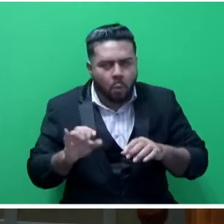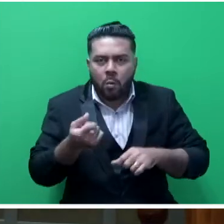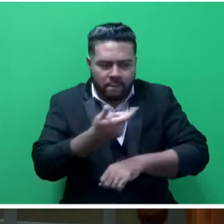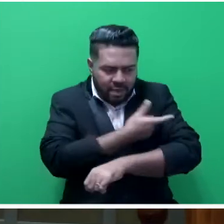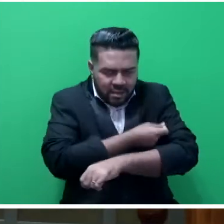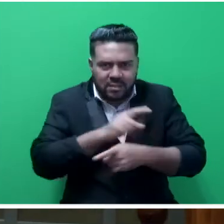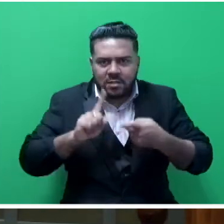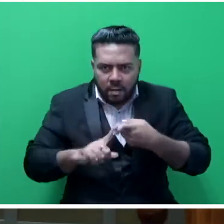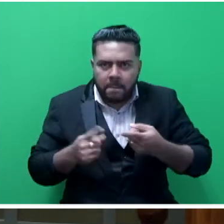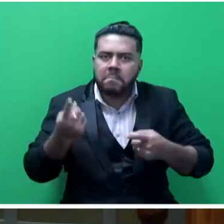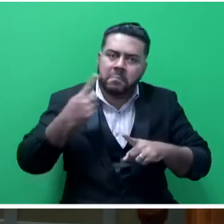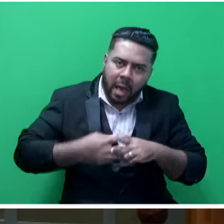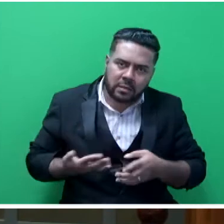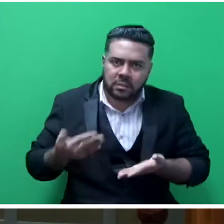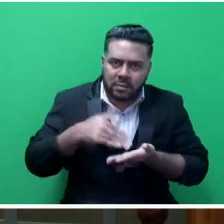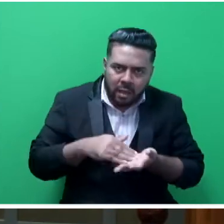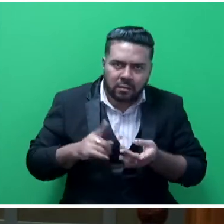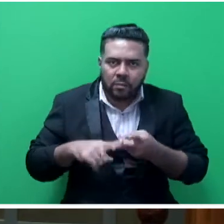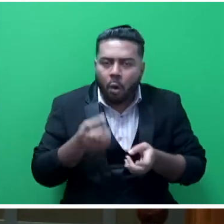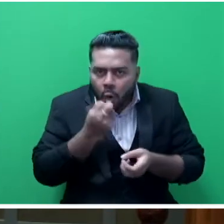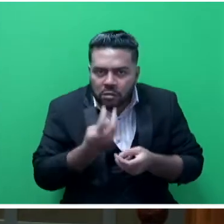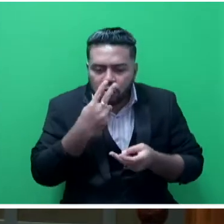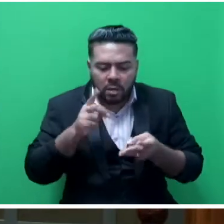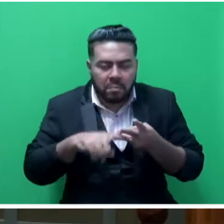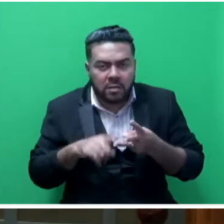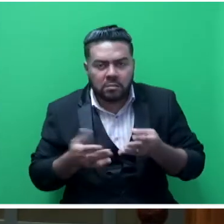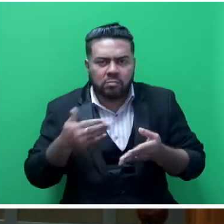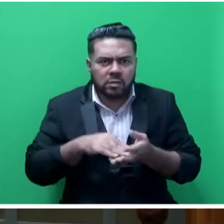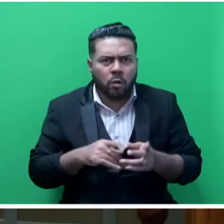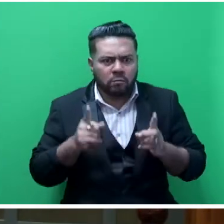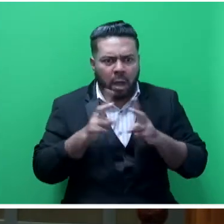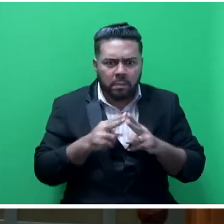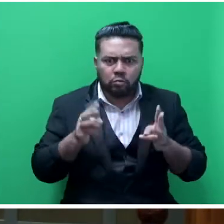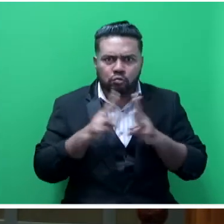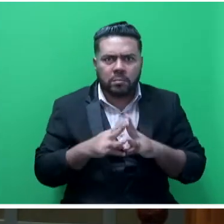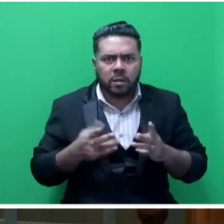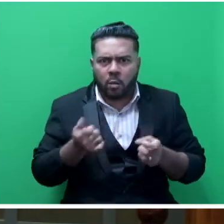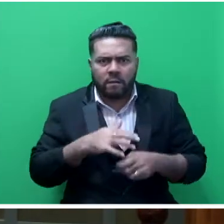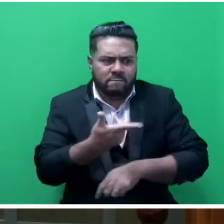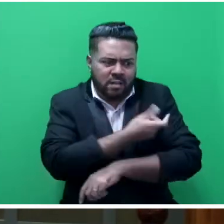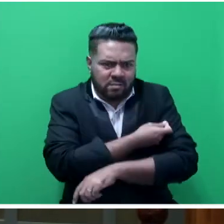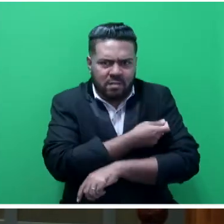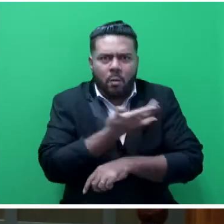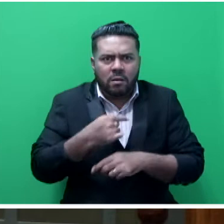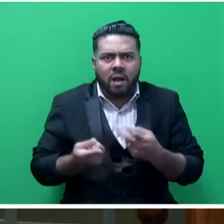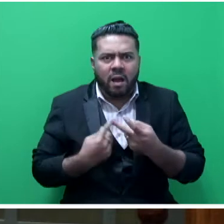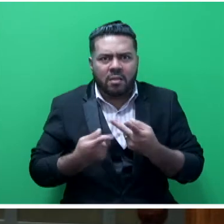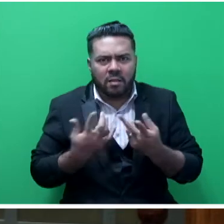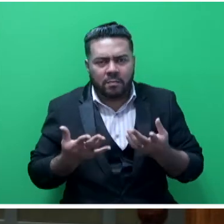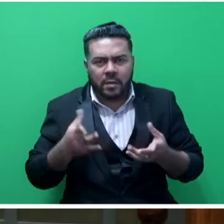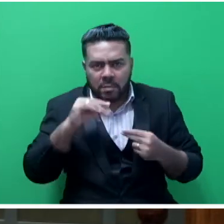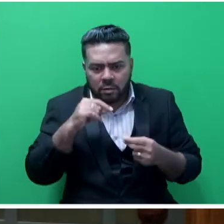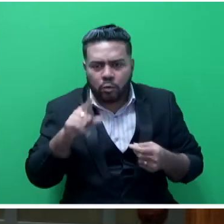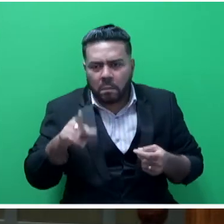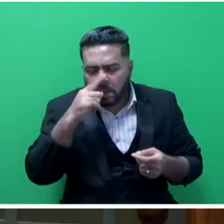like you might say, a triple burden in a sense, because they're not only wanting vaccine, but also the ability to be able to treat